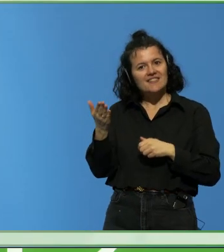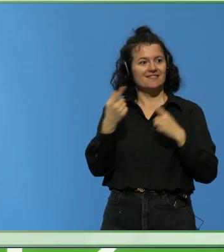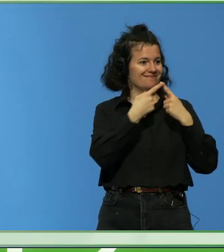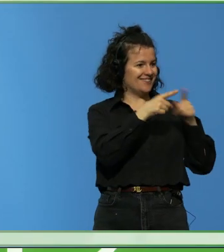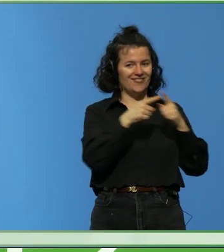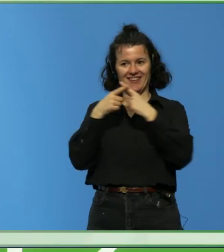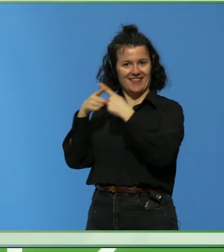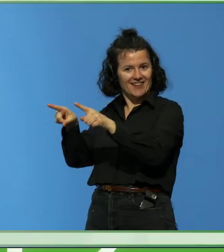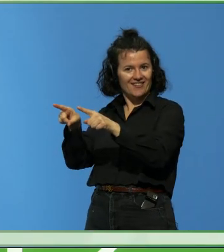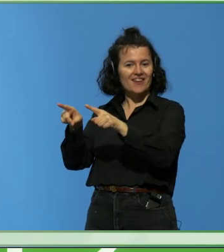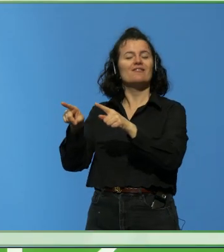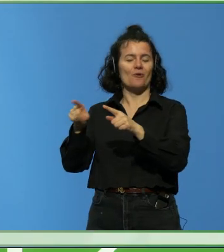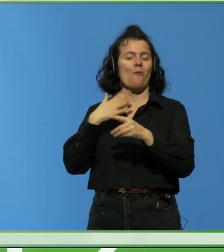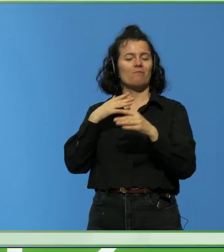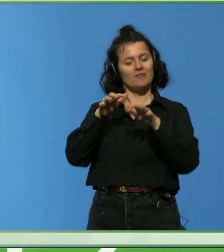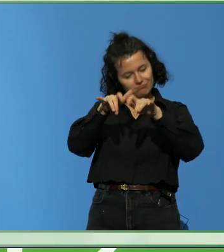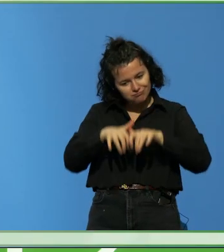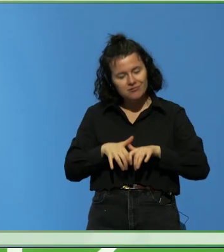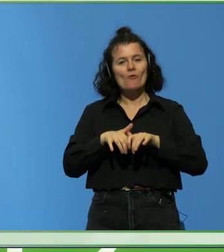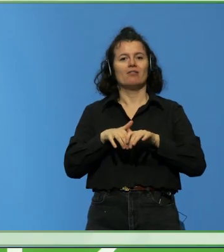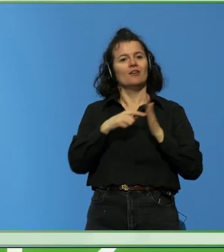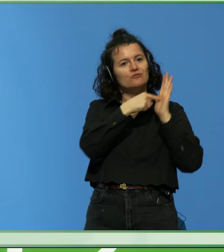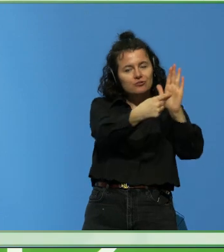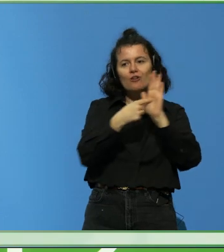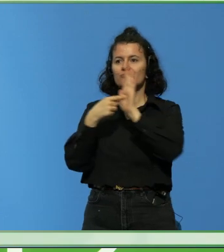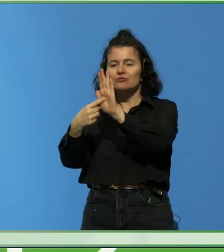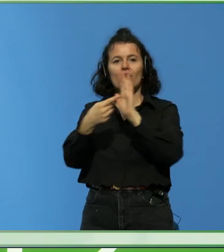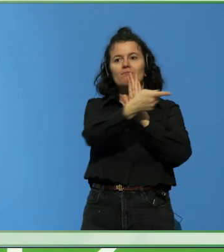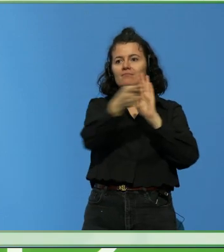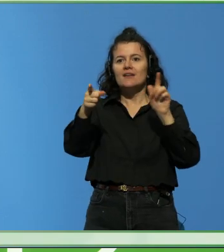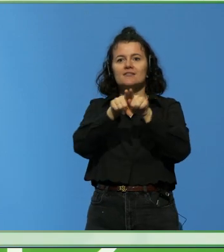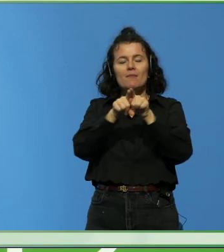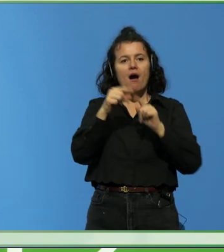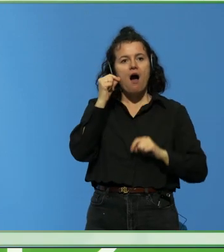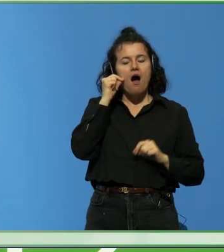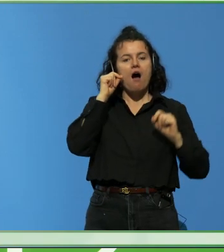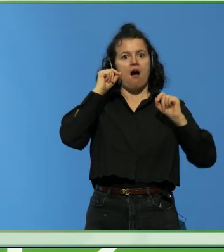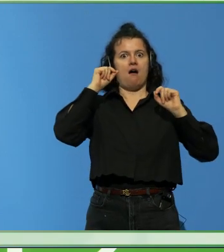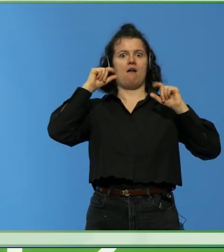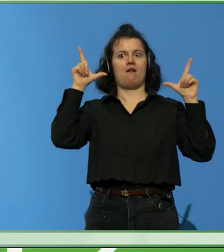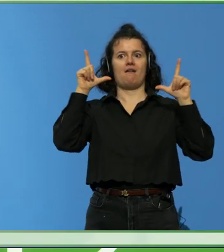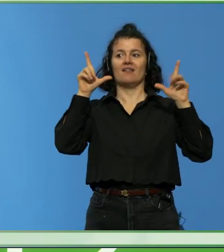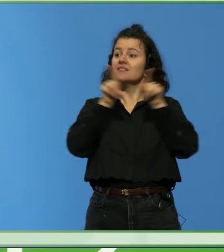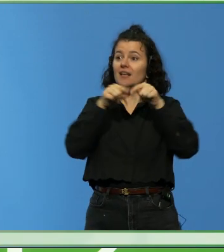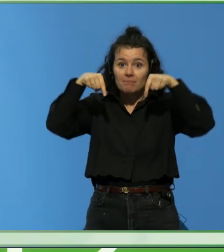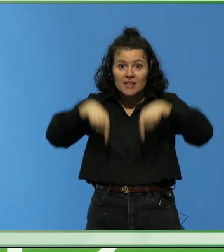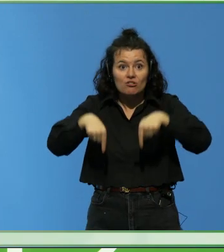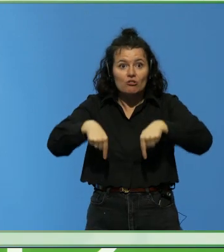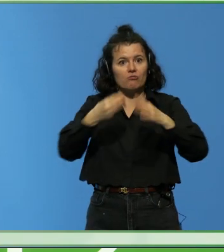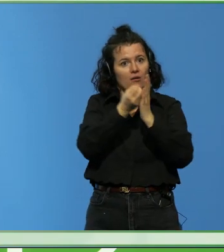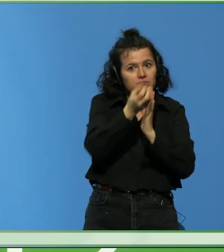these results, and that we talk about this at the event like this one today, that we make different